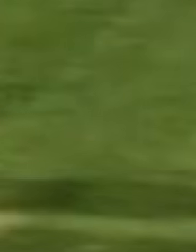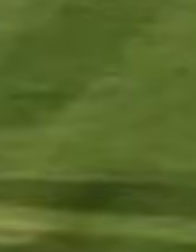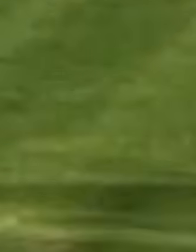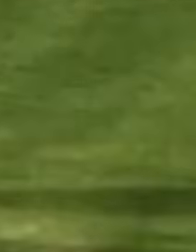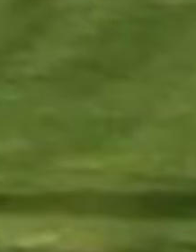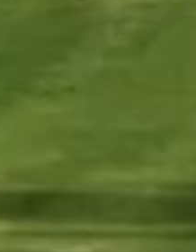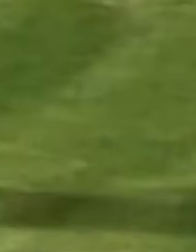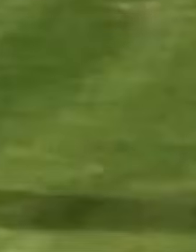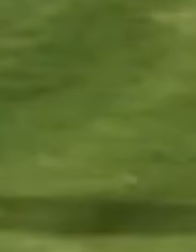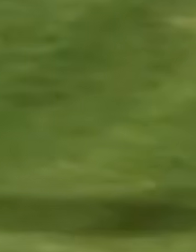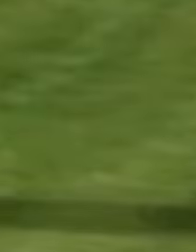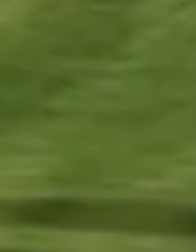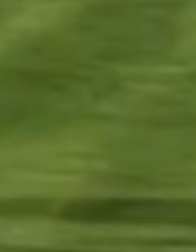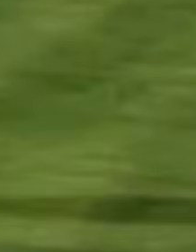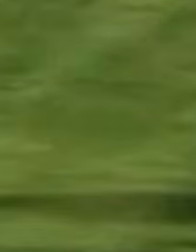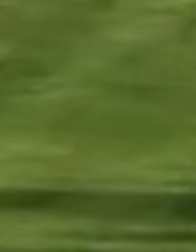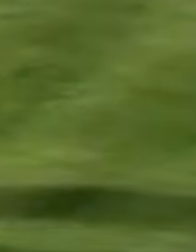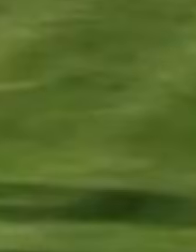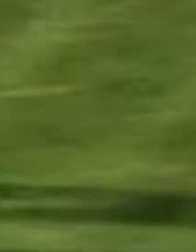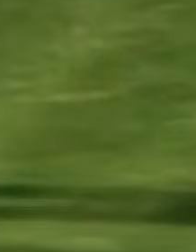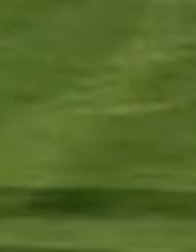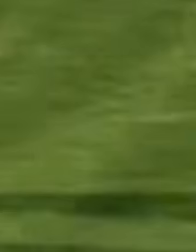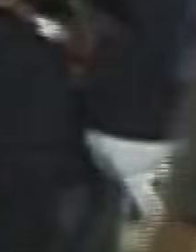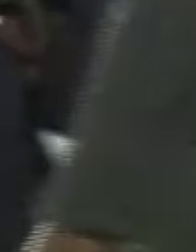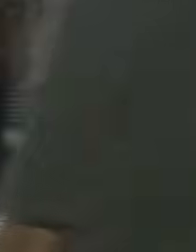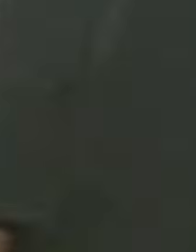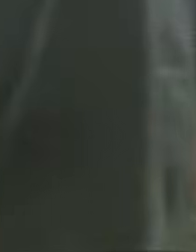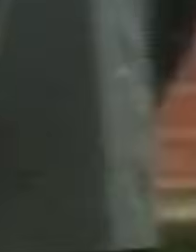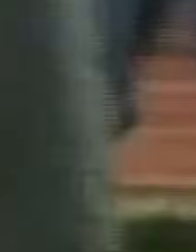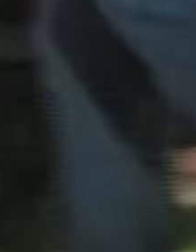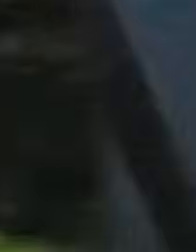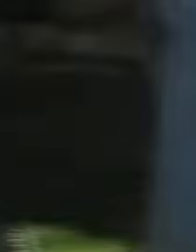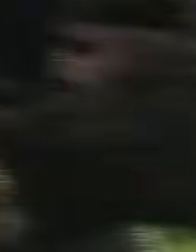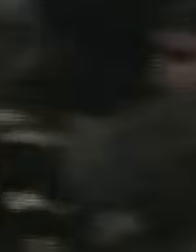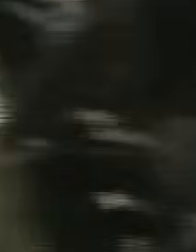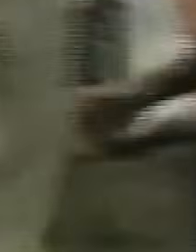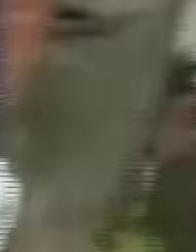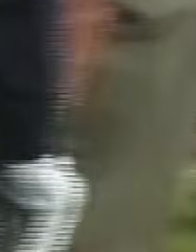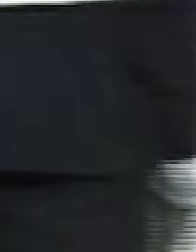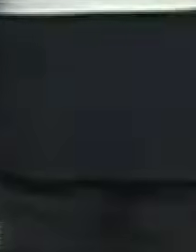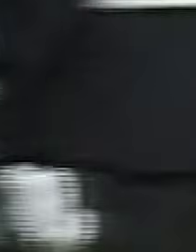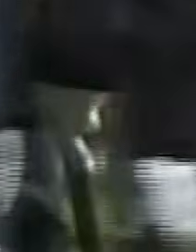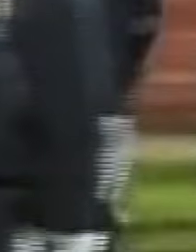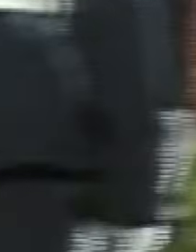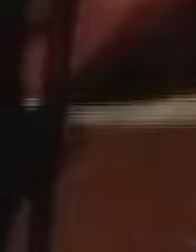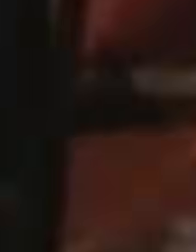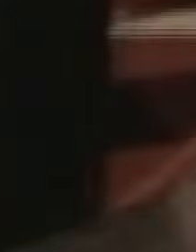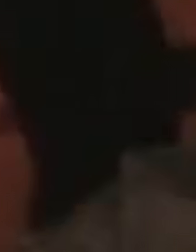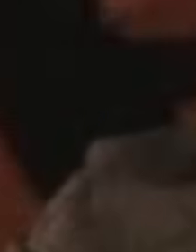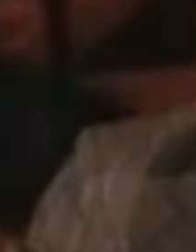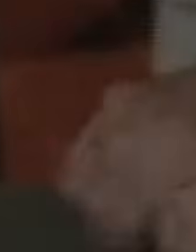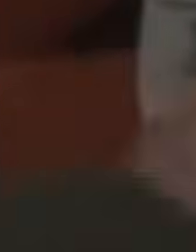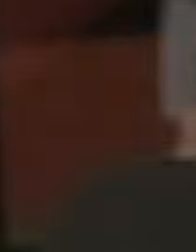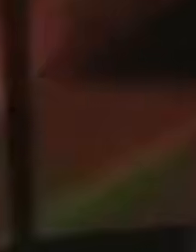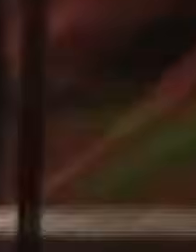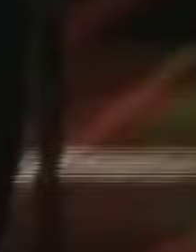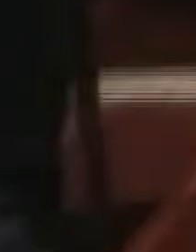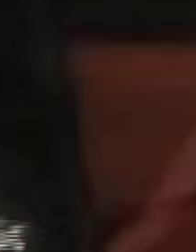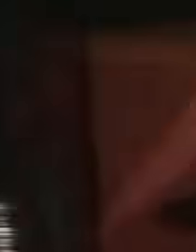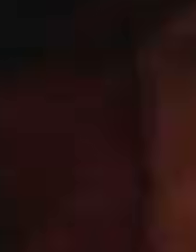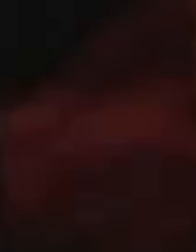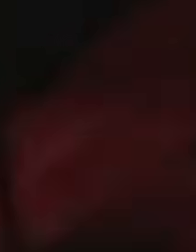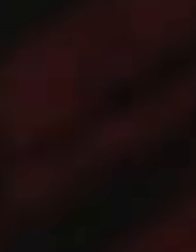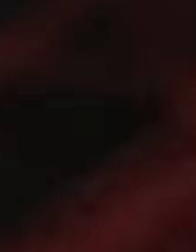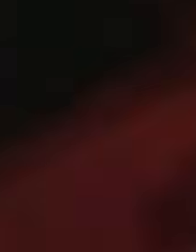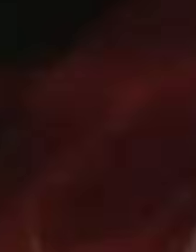1990, is the most memorable and indeed the most emotional moment